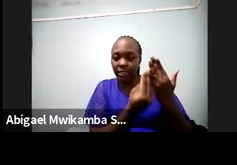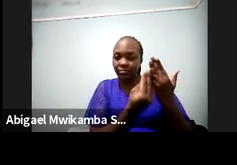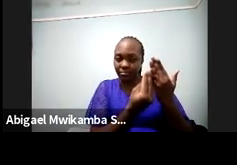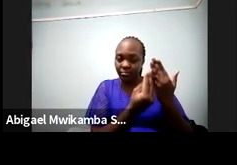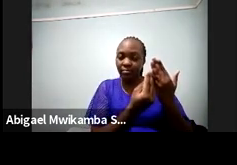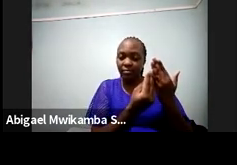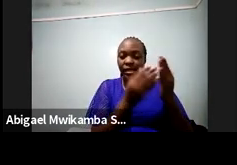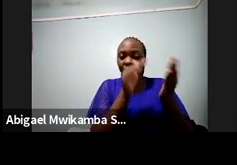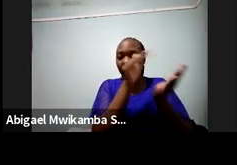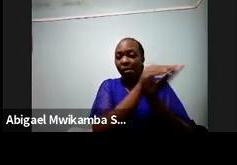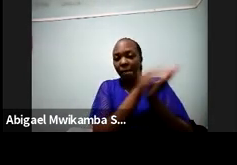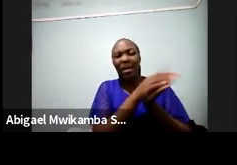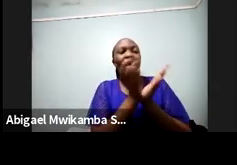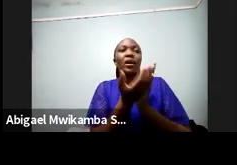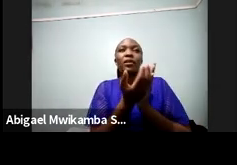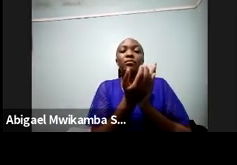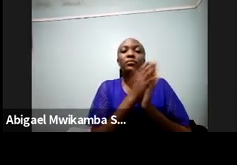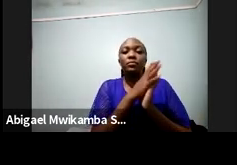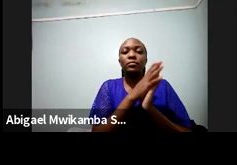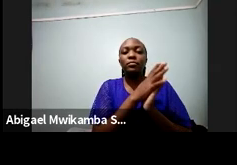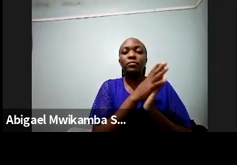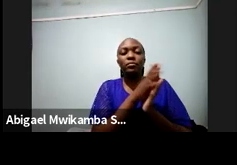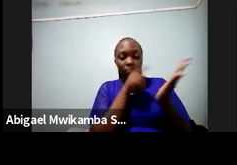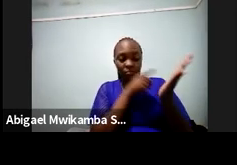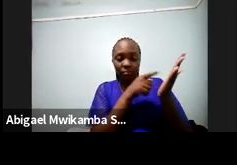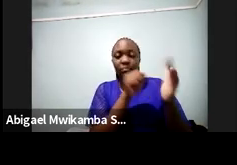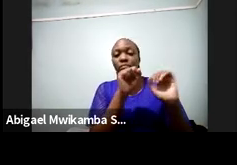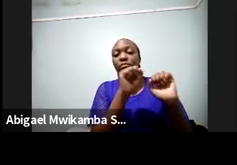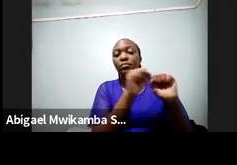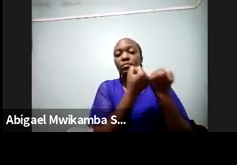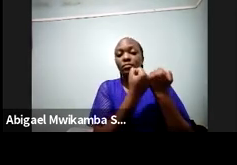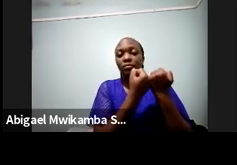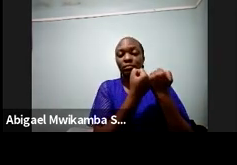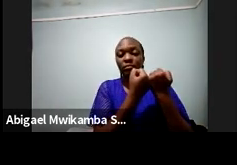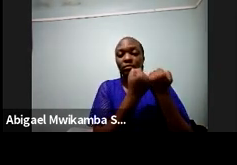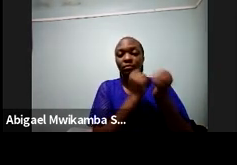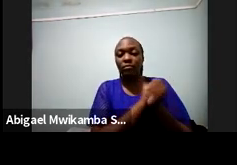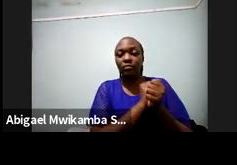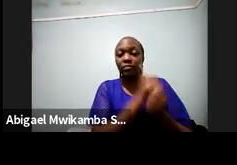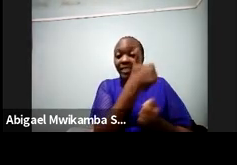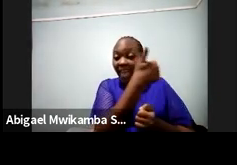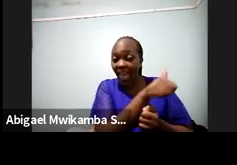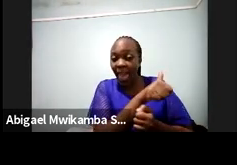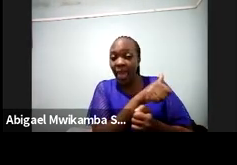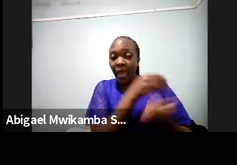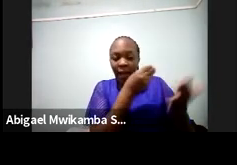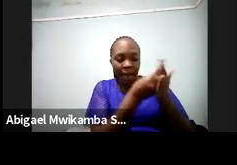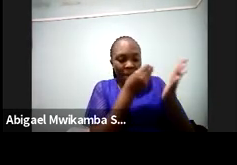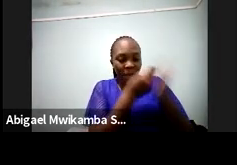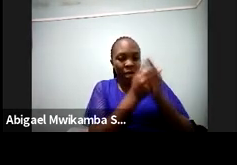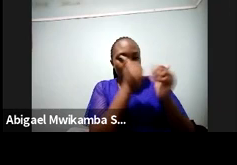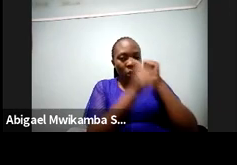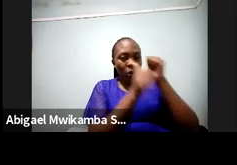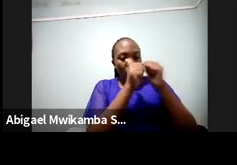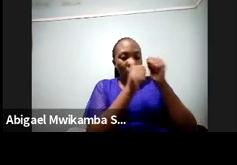whatever it is, that is savings. Any little money that at the end of the month, once you have paid all your expenditure and you have paid all the fixed